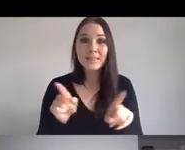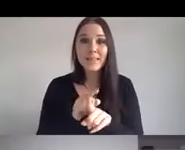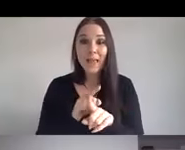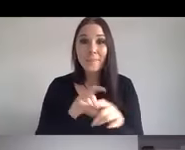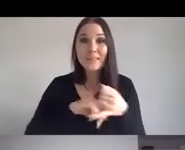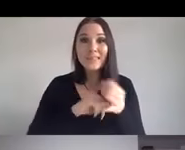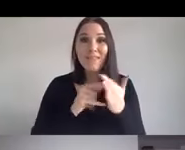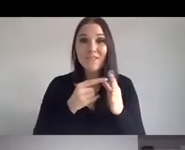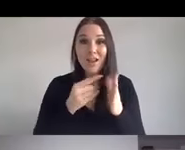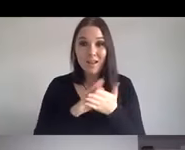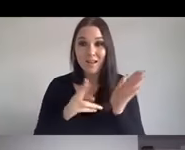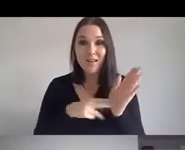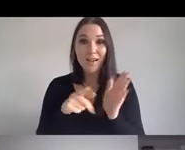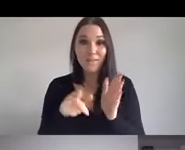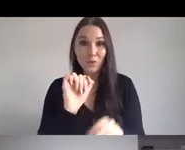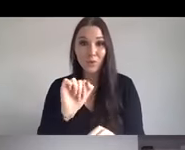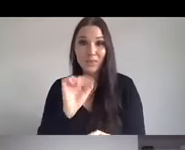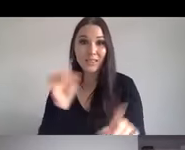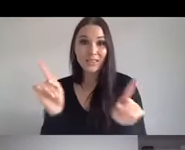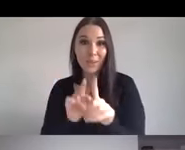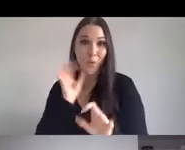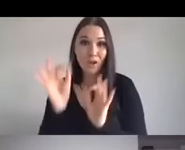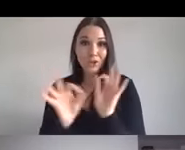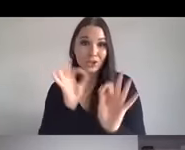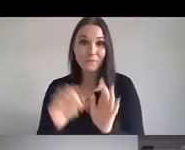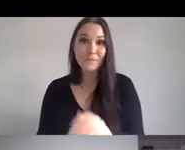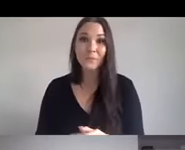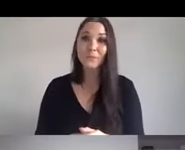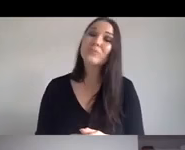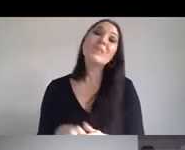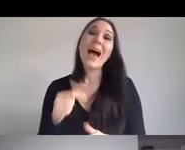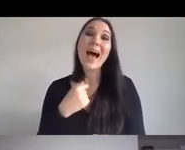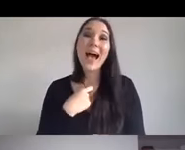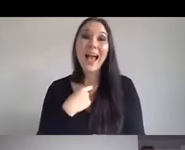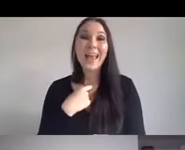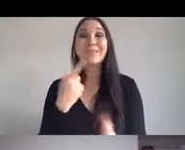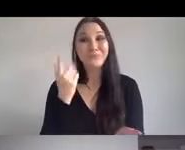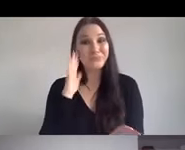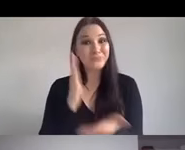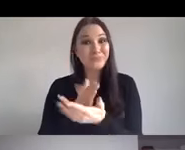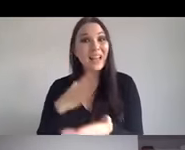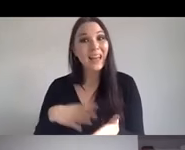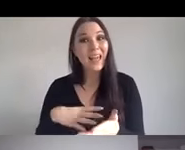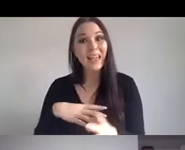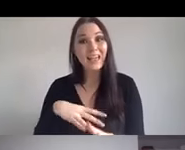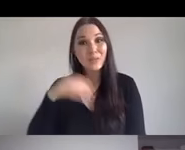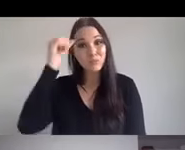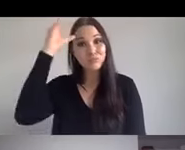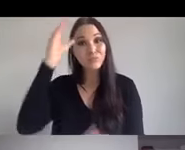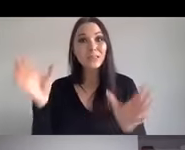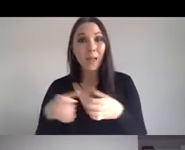Yeah, I am also convinced that we need a heterogeneous team, a team which is really composed